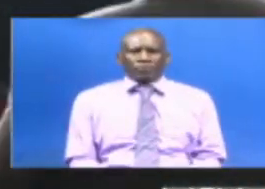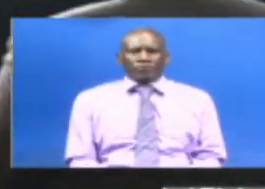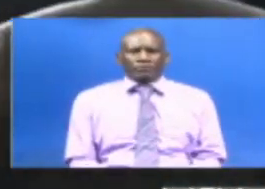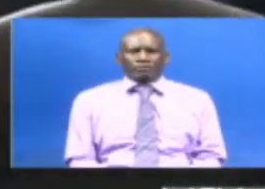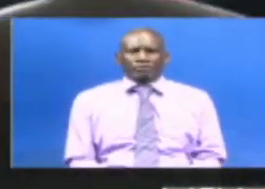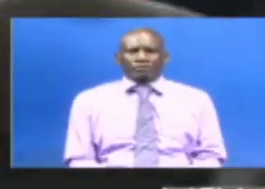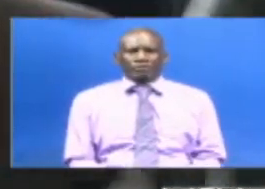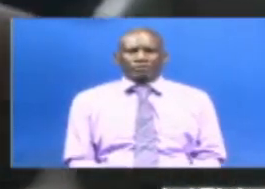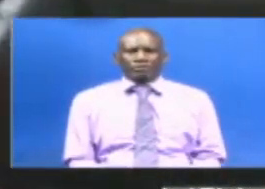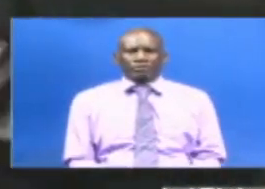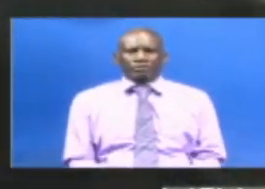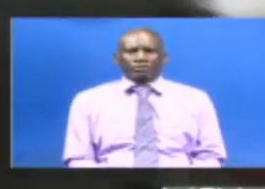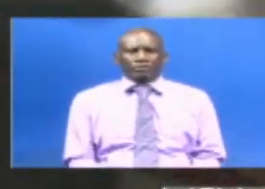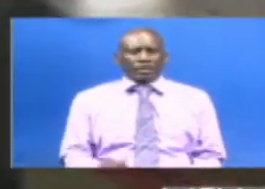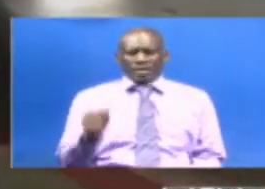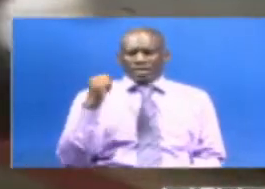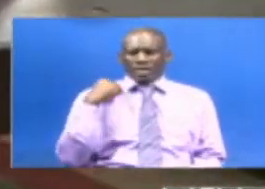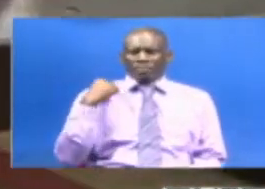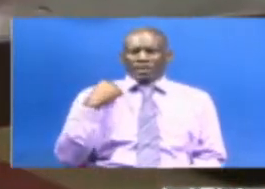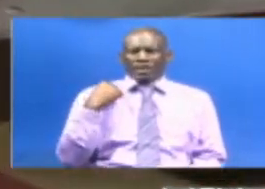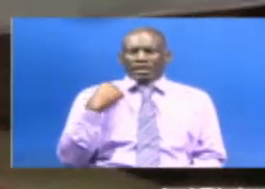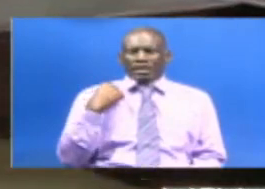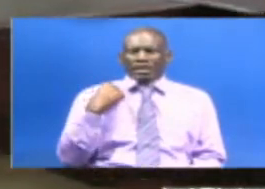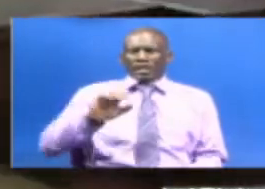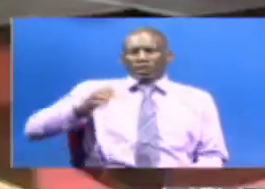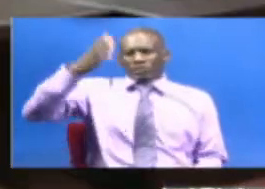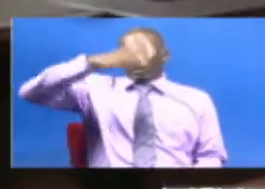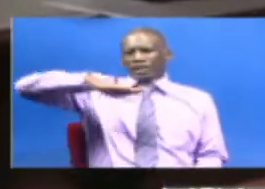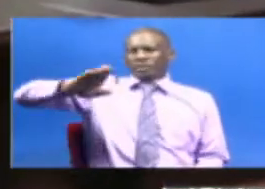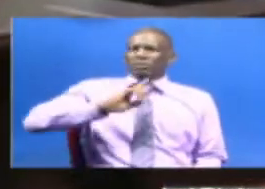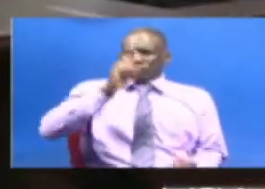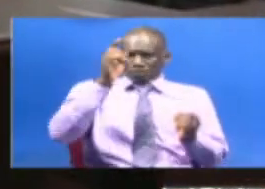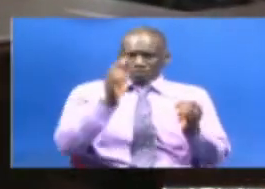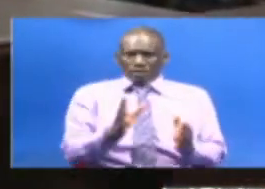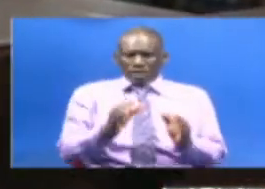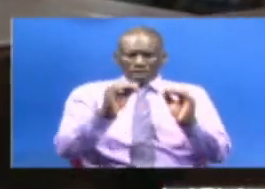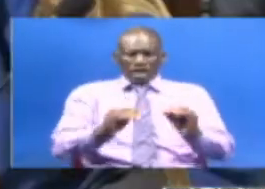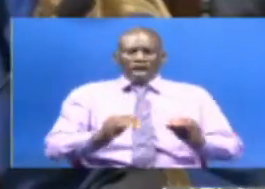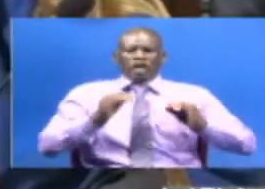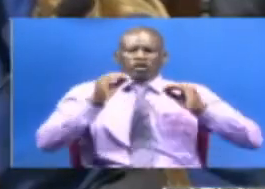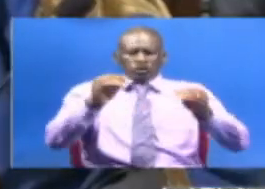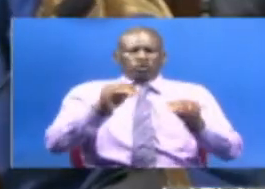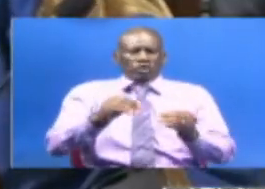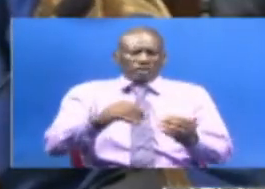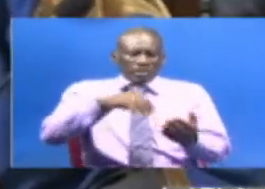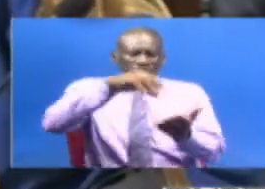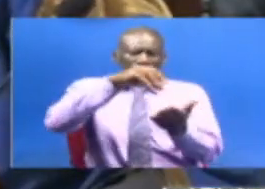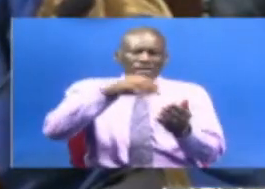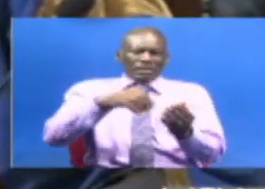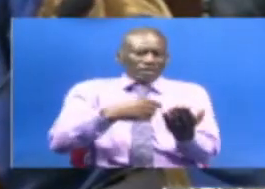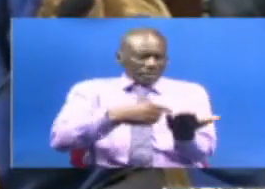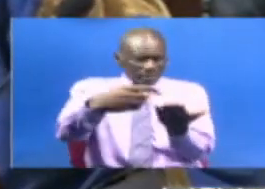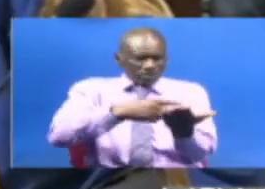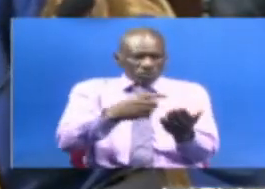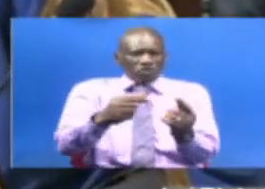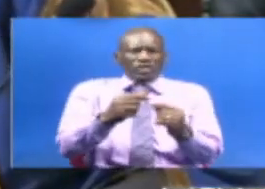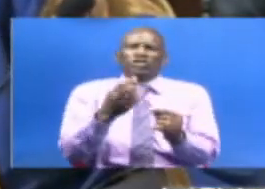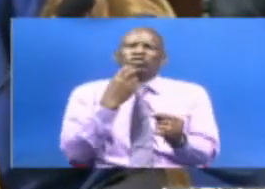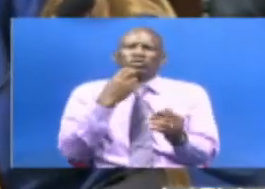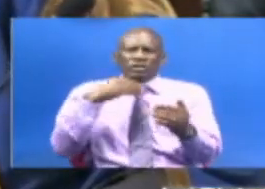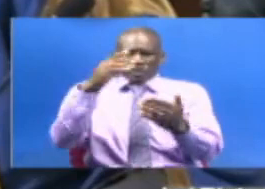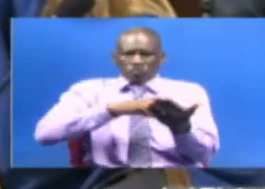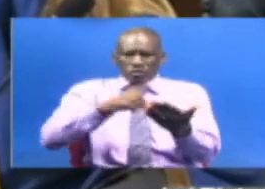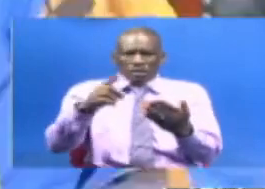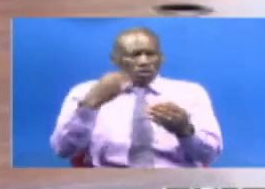In Nyamira, Assembly Speaker Enoch Okero adjourned the matter to Tuesday next week when the impeachment motion against Governor